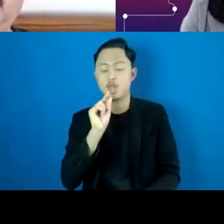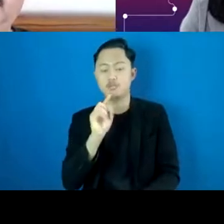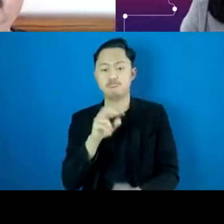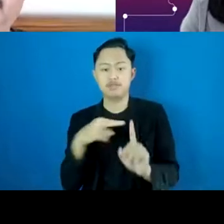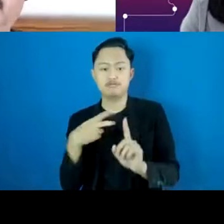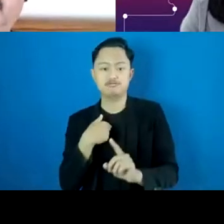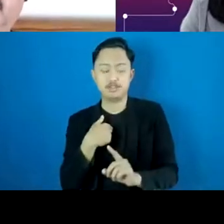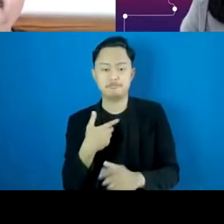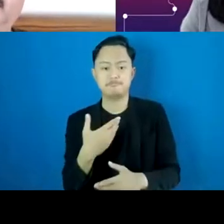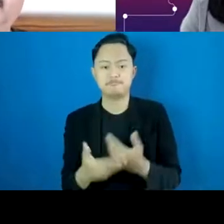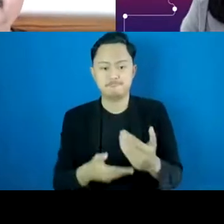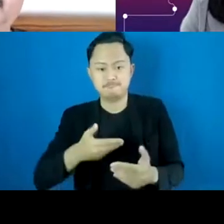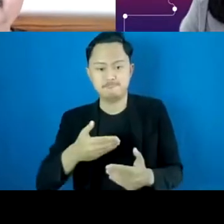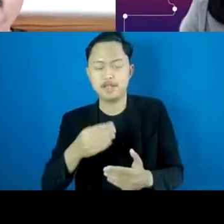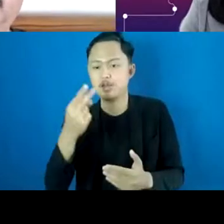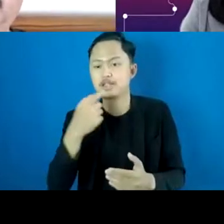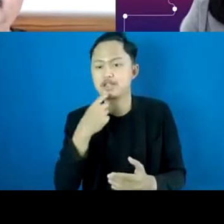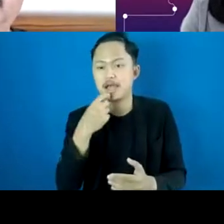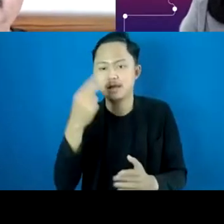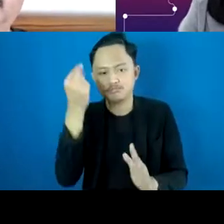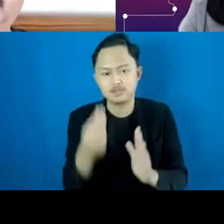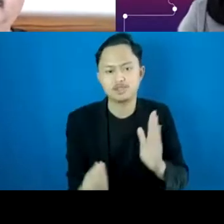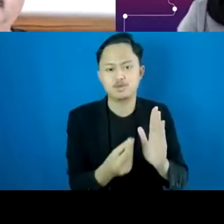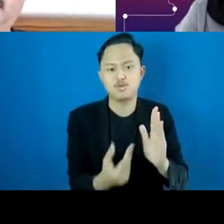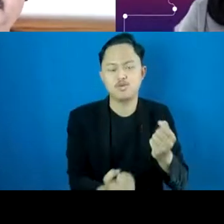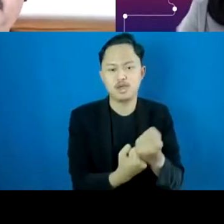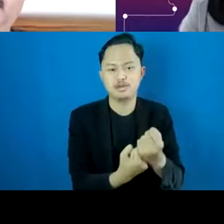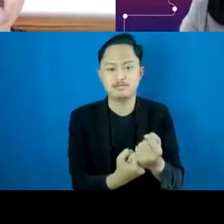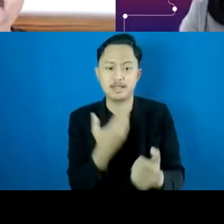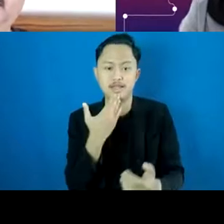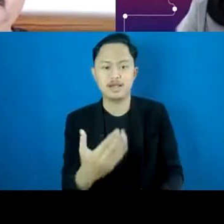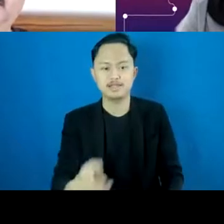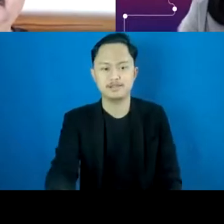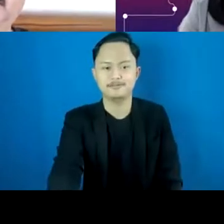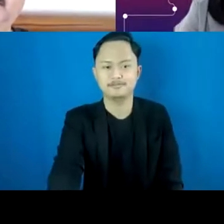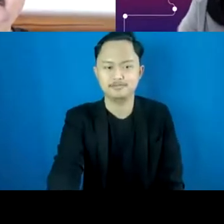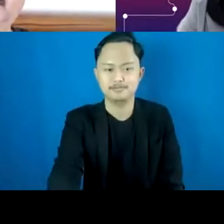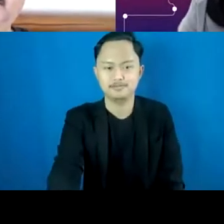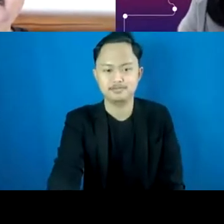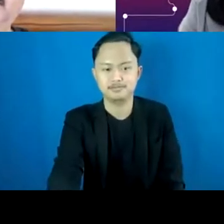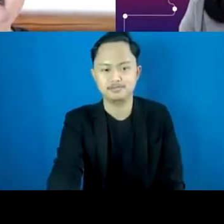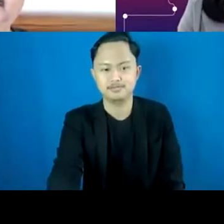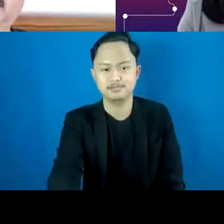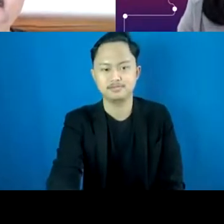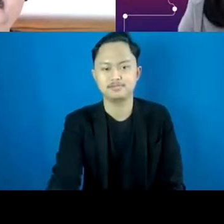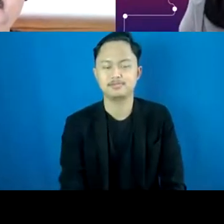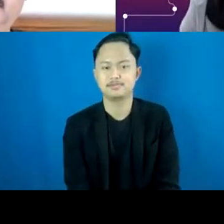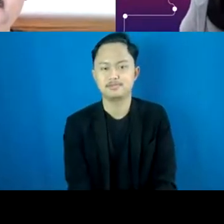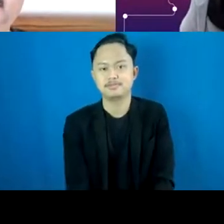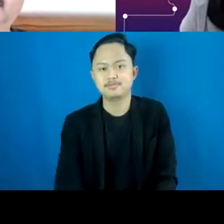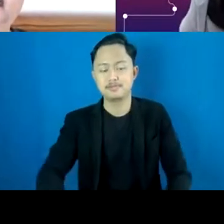respect to the incentives. All right, thank you very much for answering the question and explaining it to us,